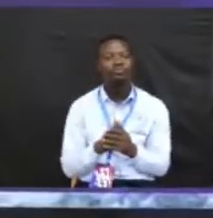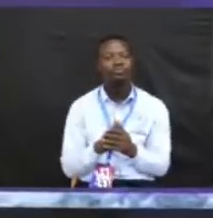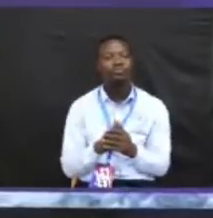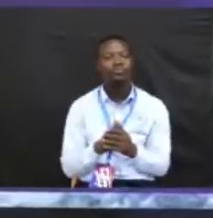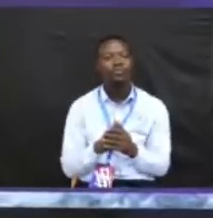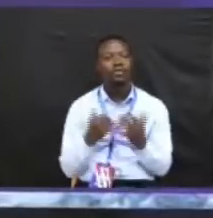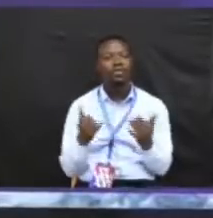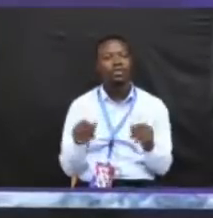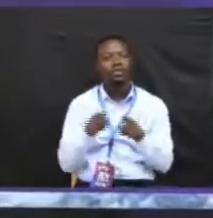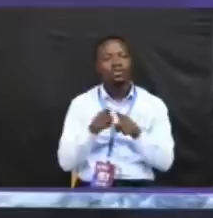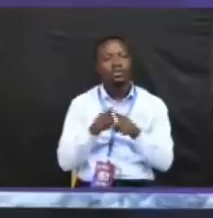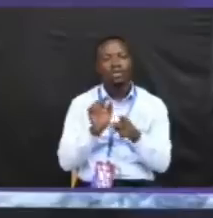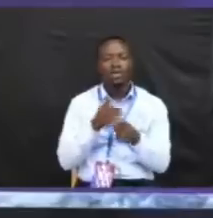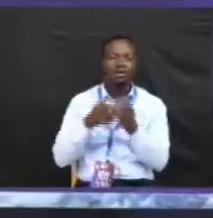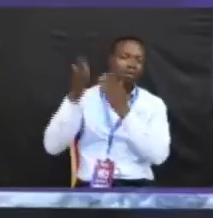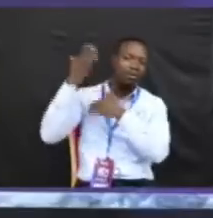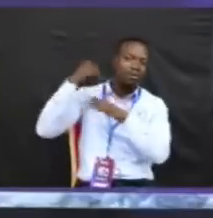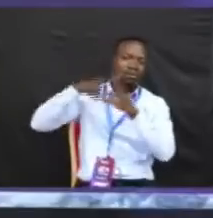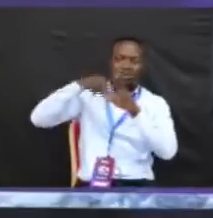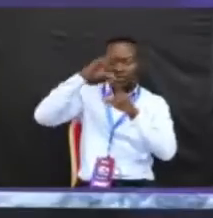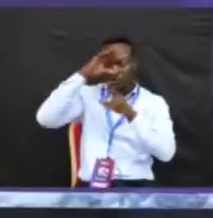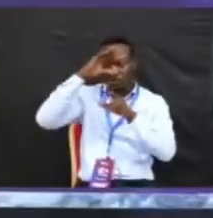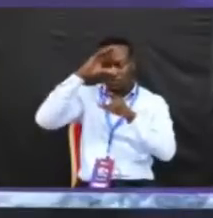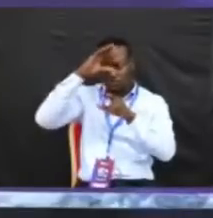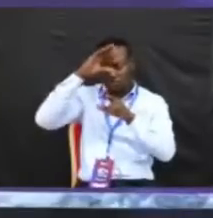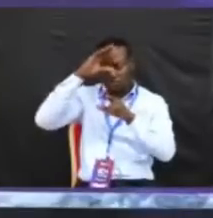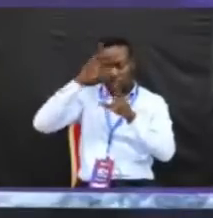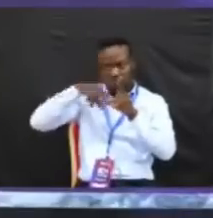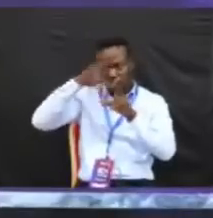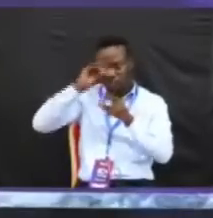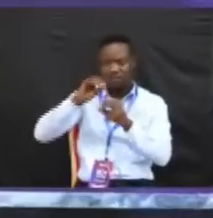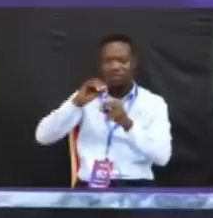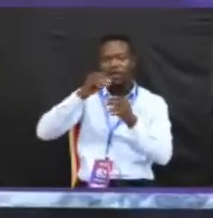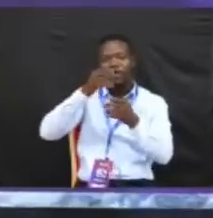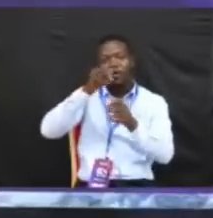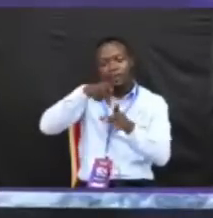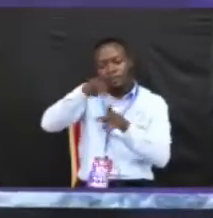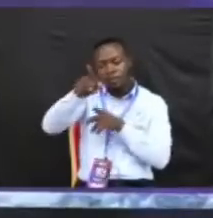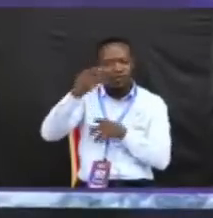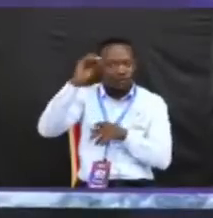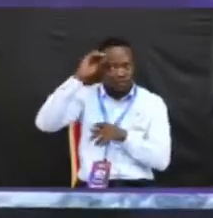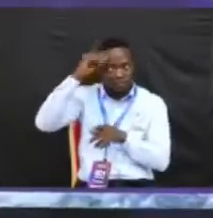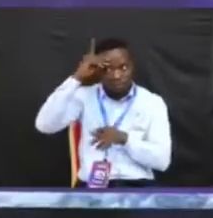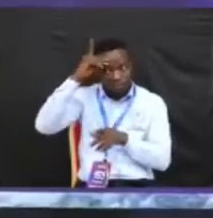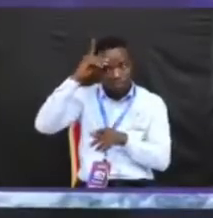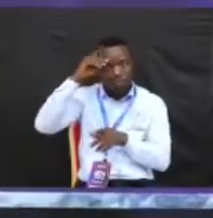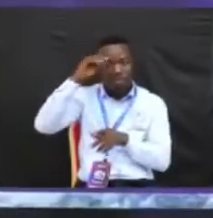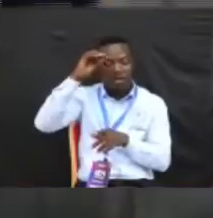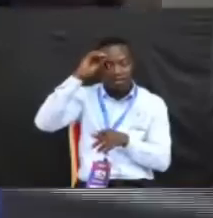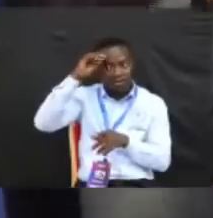We have our immediate past chairman of the Church of Pentecost, Apostle, Professor Kunina here with us.